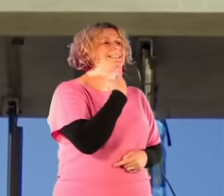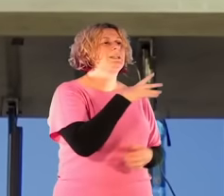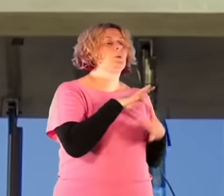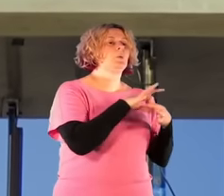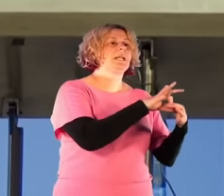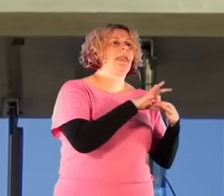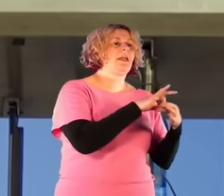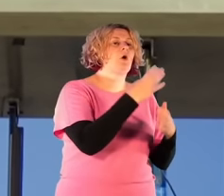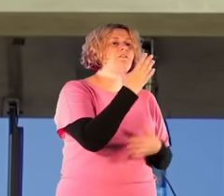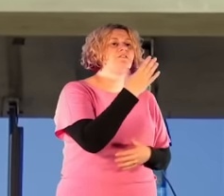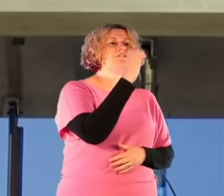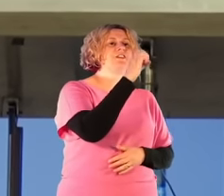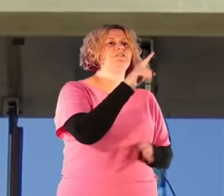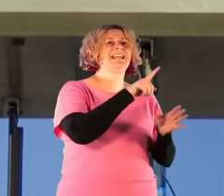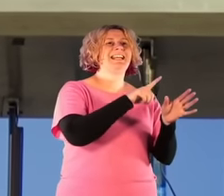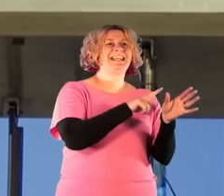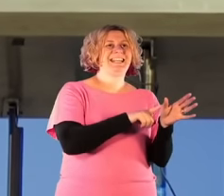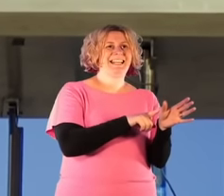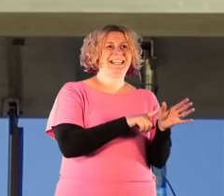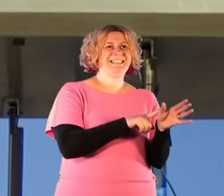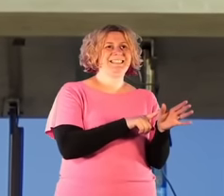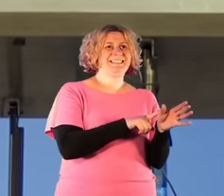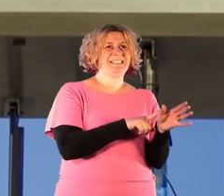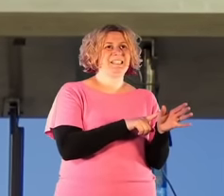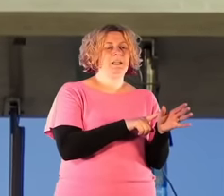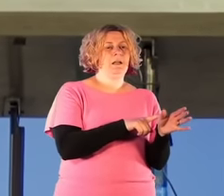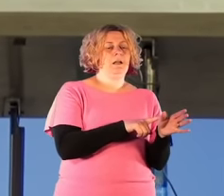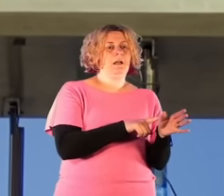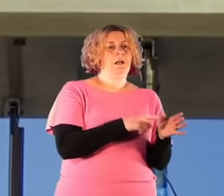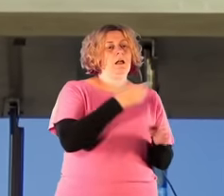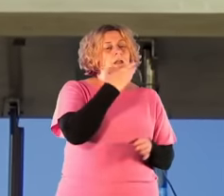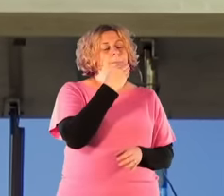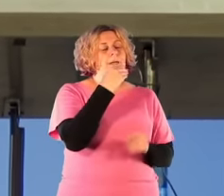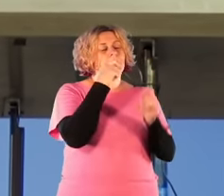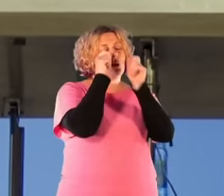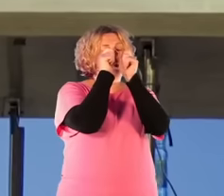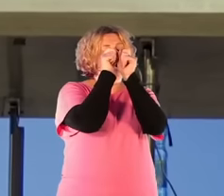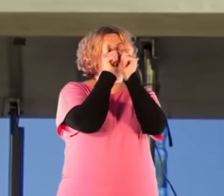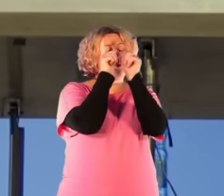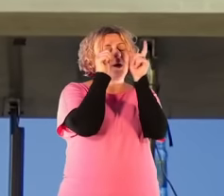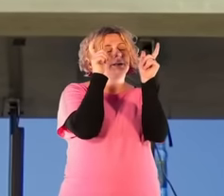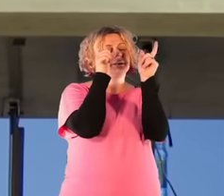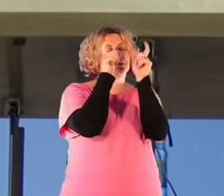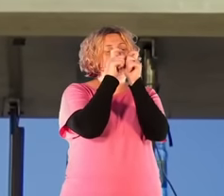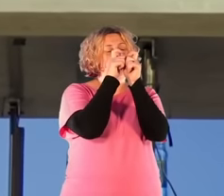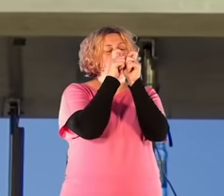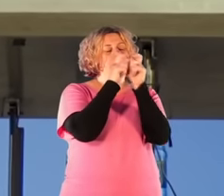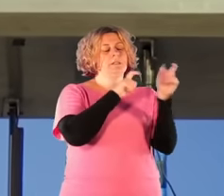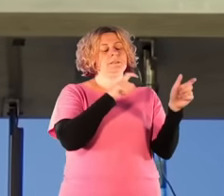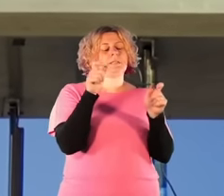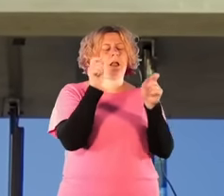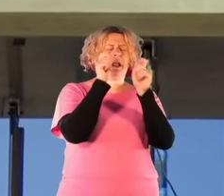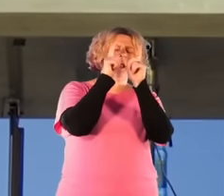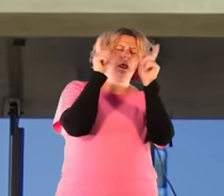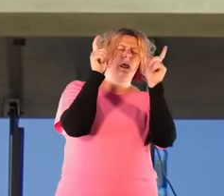wake up, and I'm still halfway between sleep and wake, I reach out in the bed for